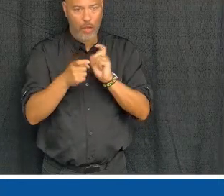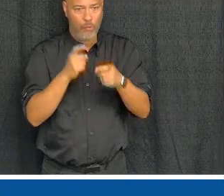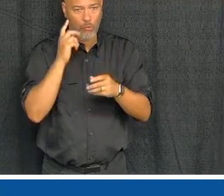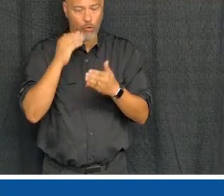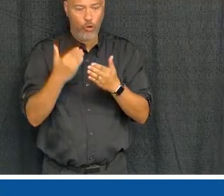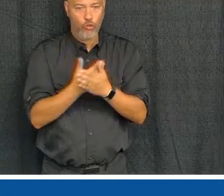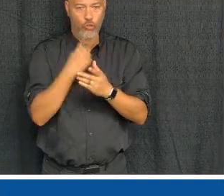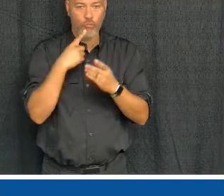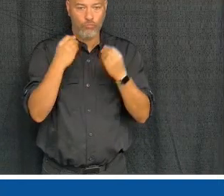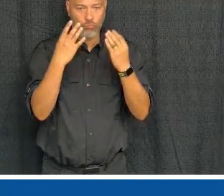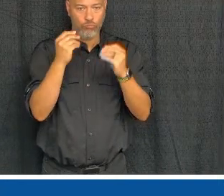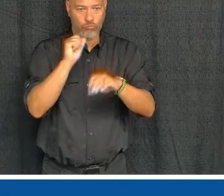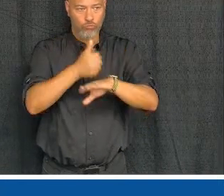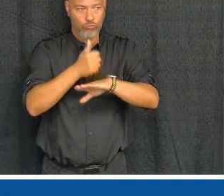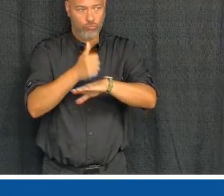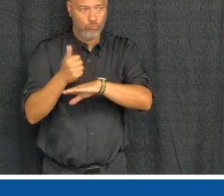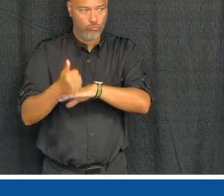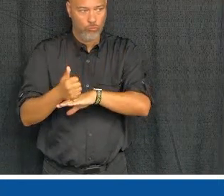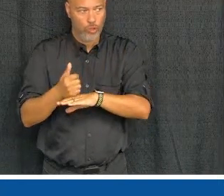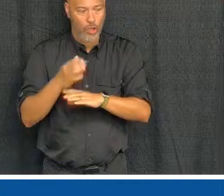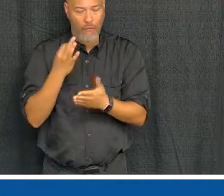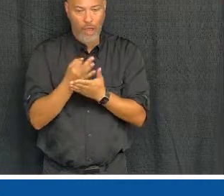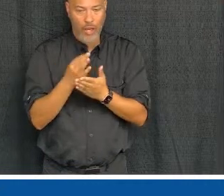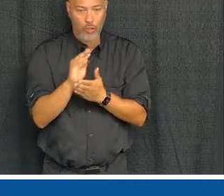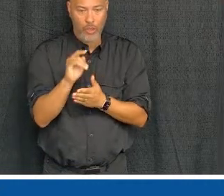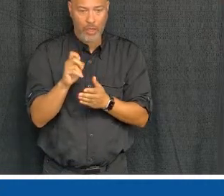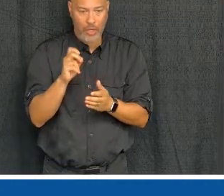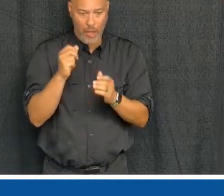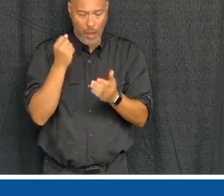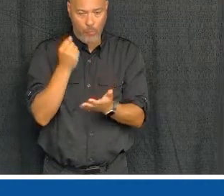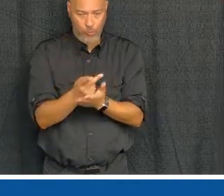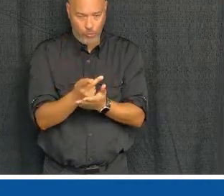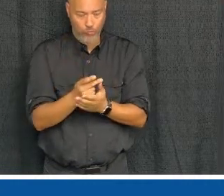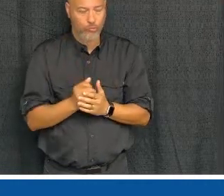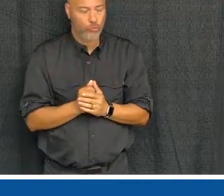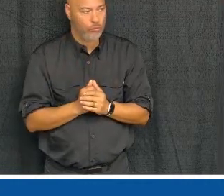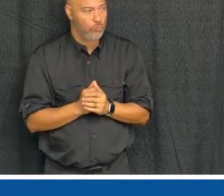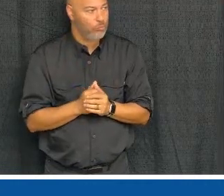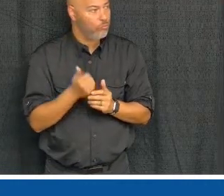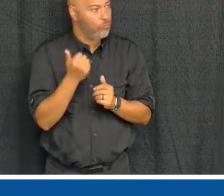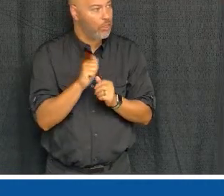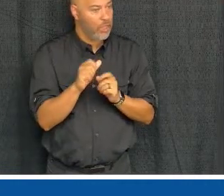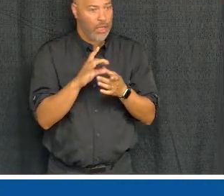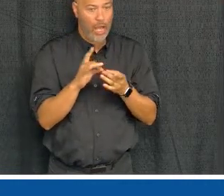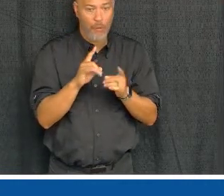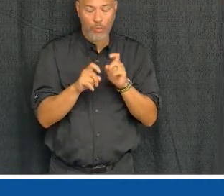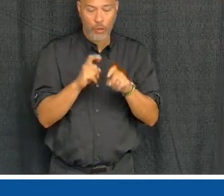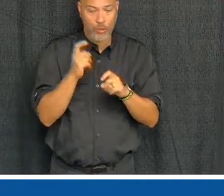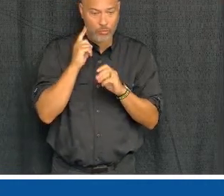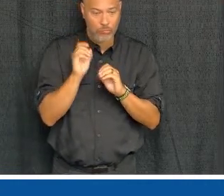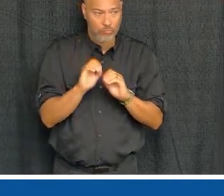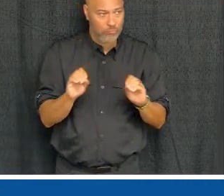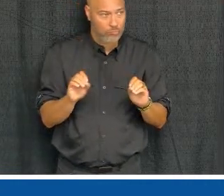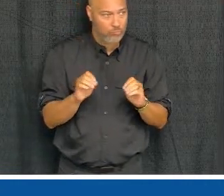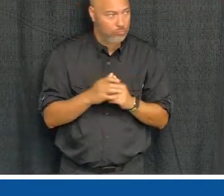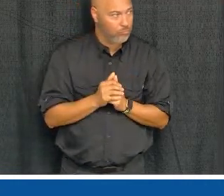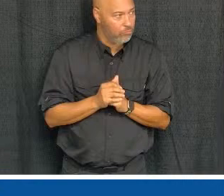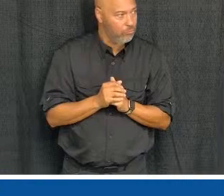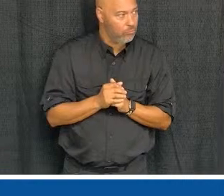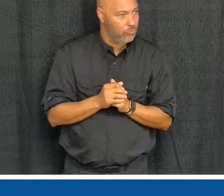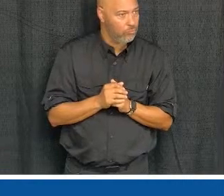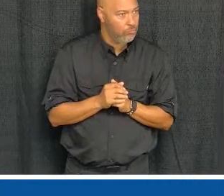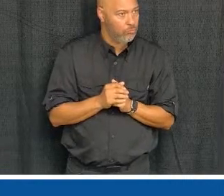traffic signal installations. The Finance Committee voted in favor of approval. Any comment or question? Seeing none, Chairperson